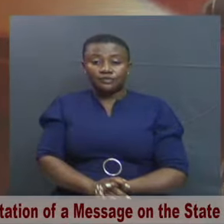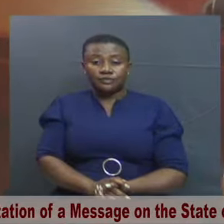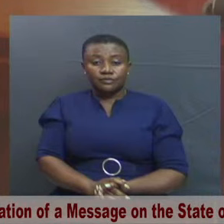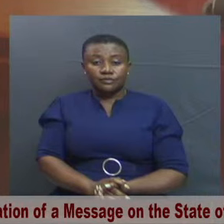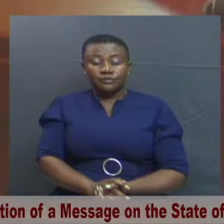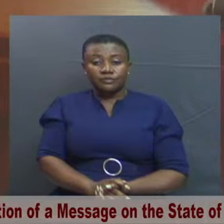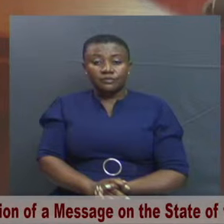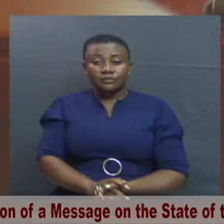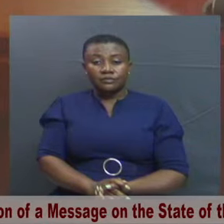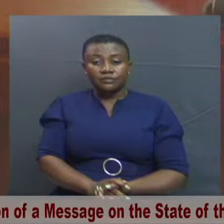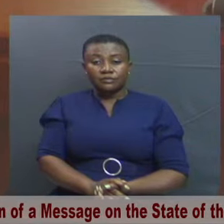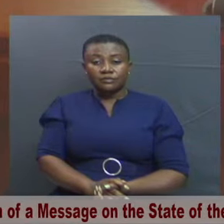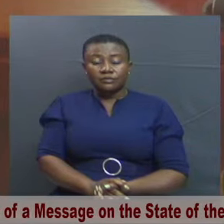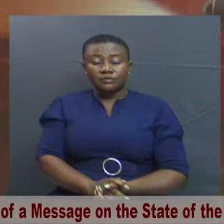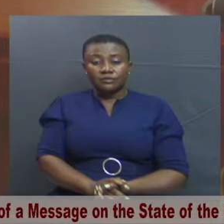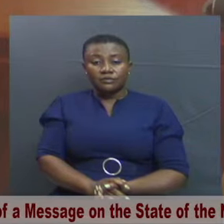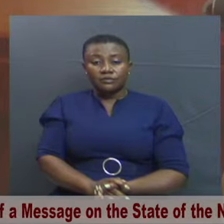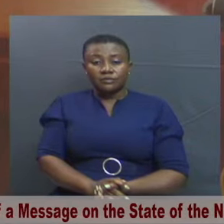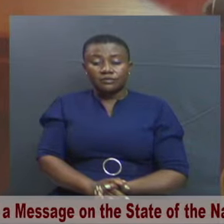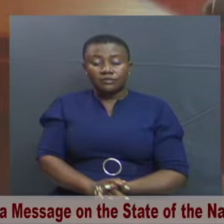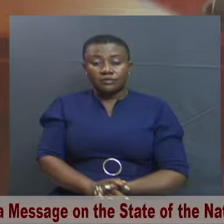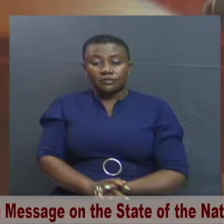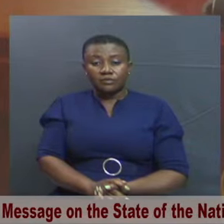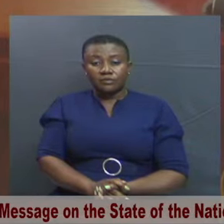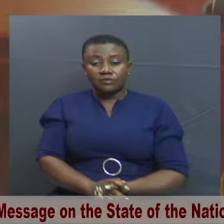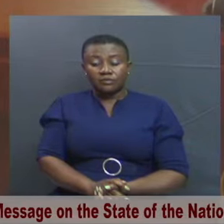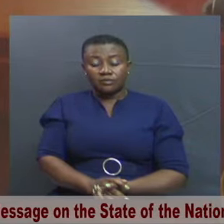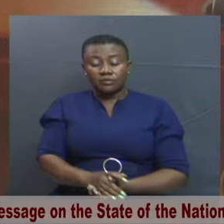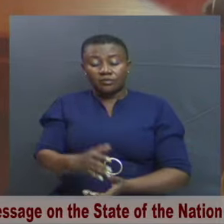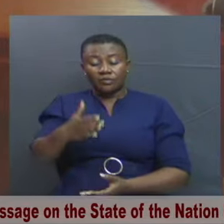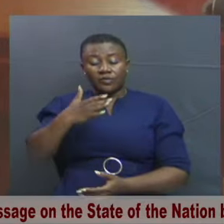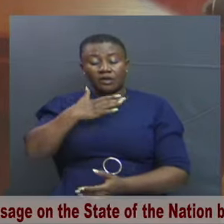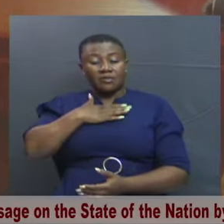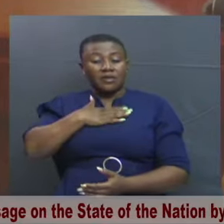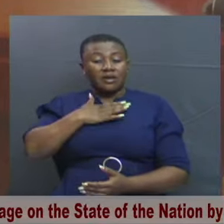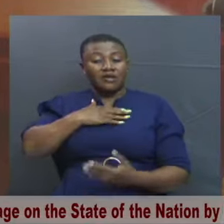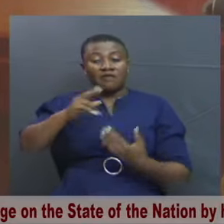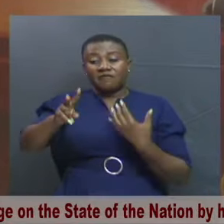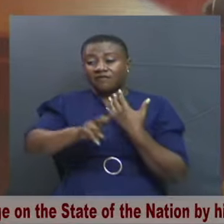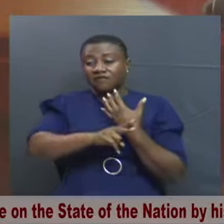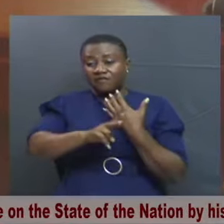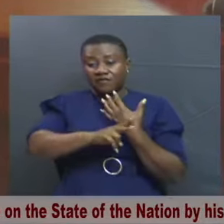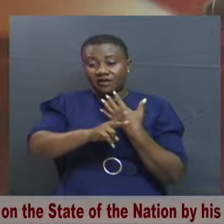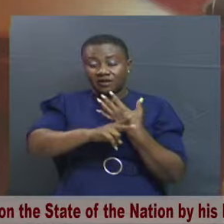years my indefatigable vice